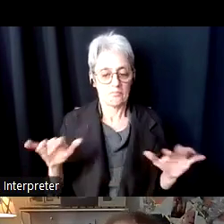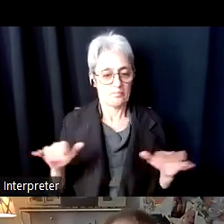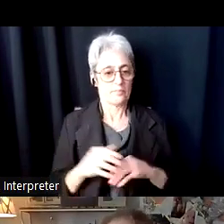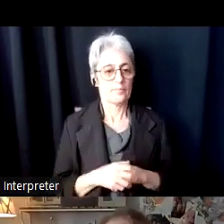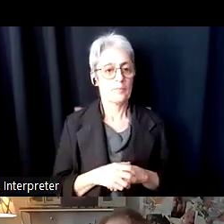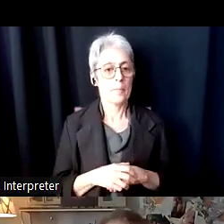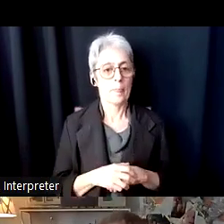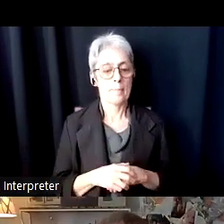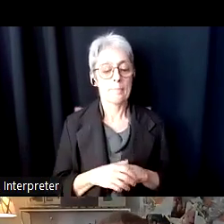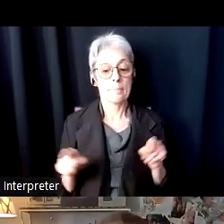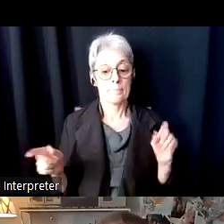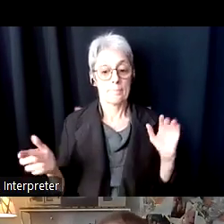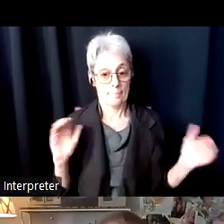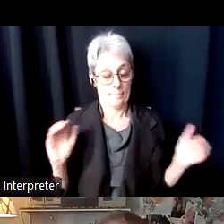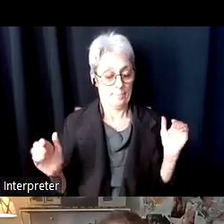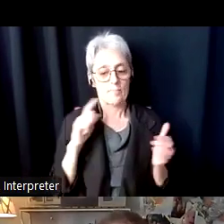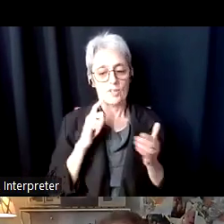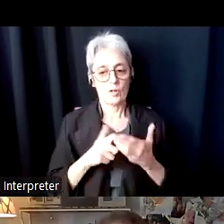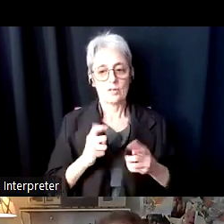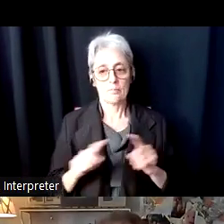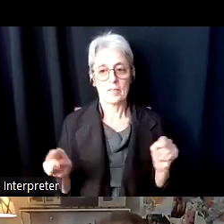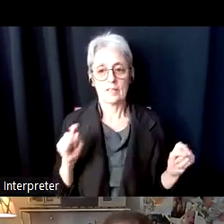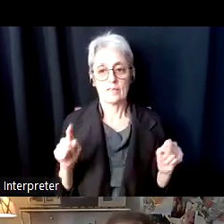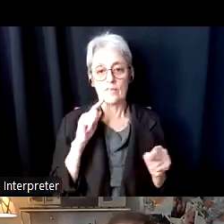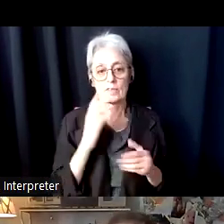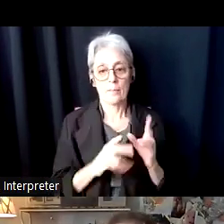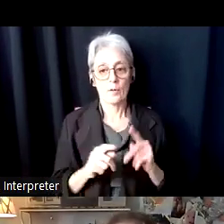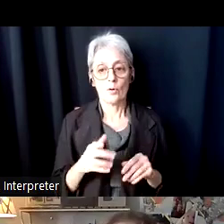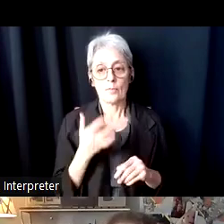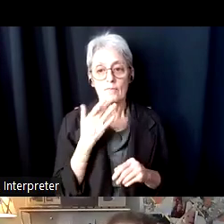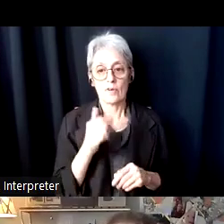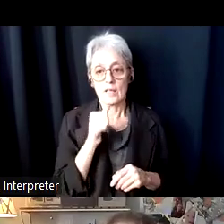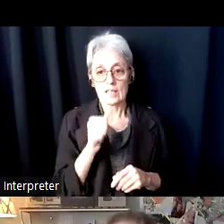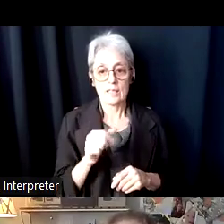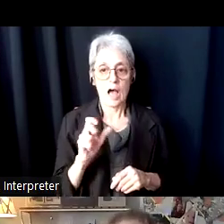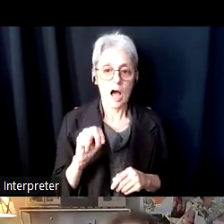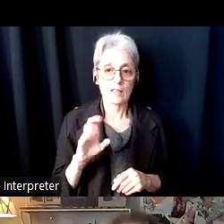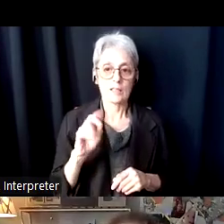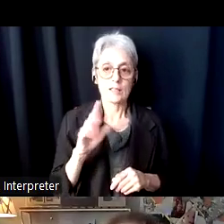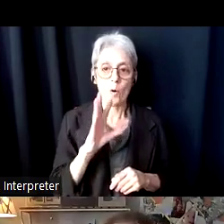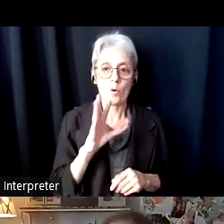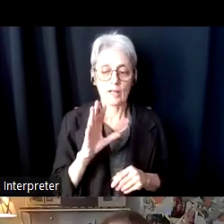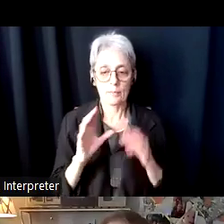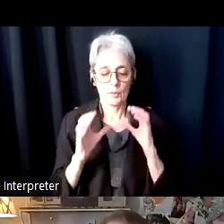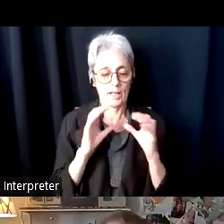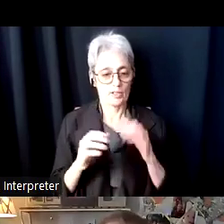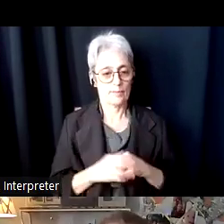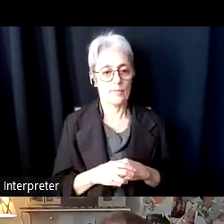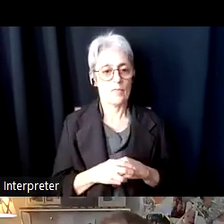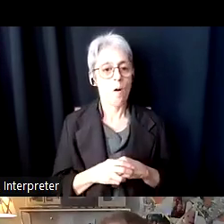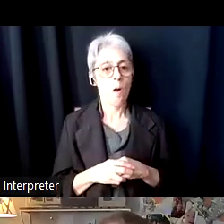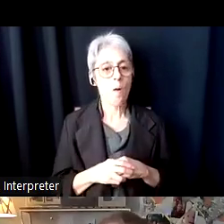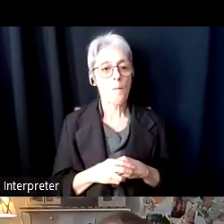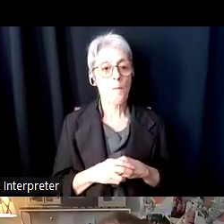NCI-IDD and NCI-AD surveys for people who prefer non-spoken forms of communication. And the pattern we see here is that they're a lot